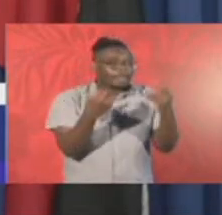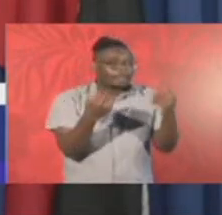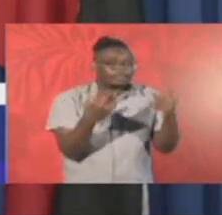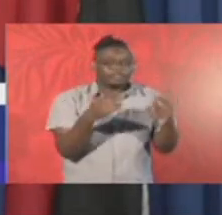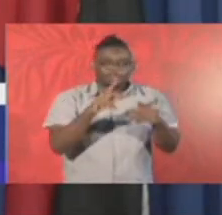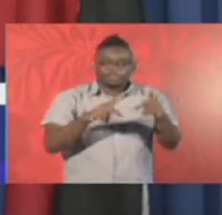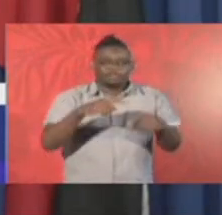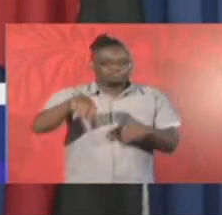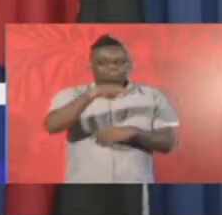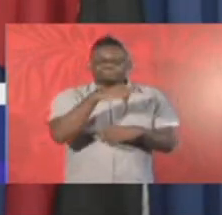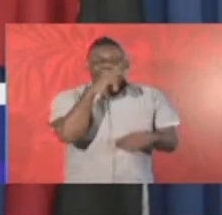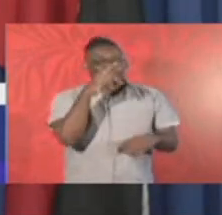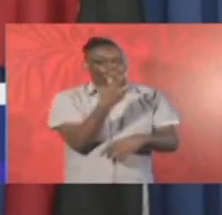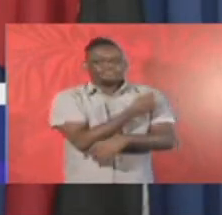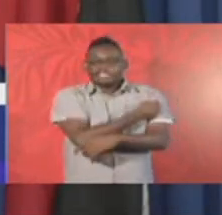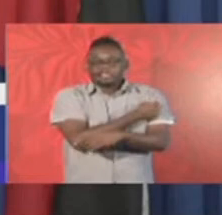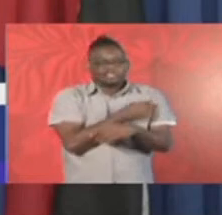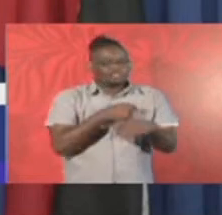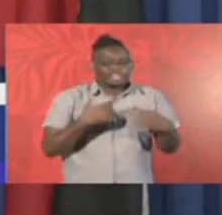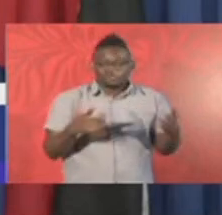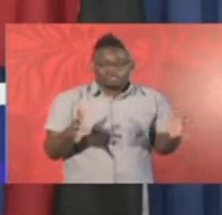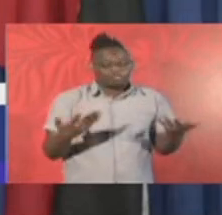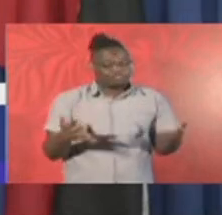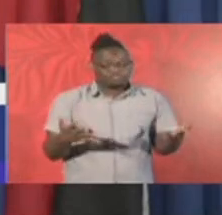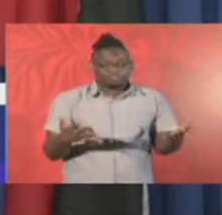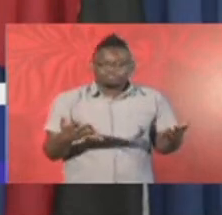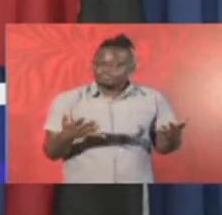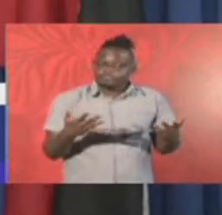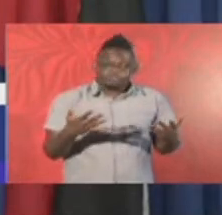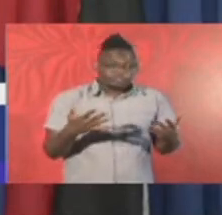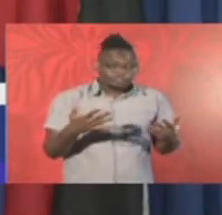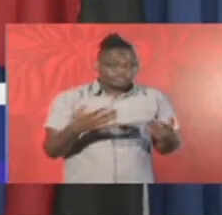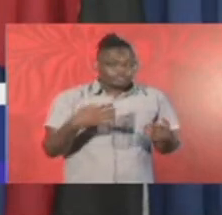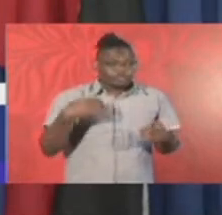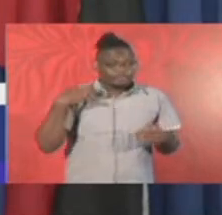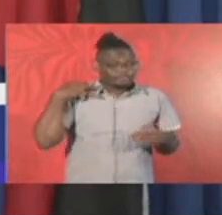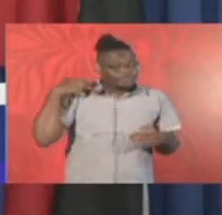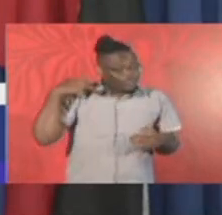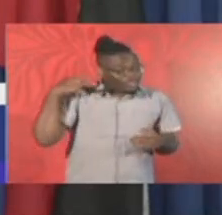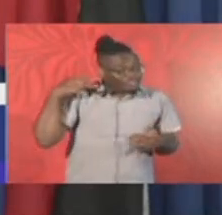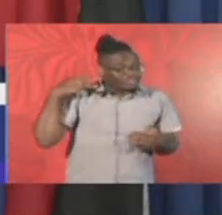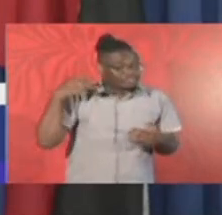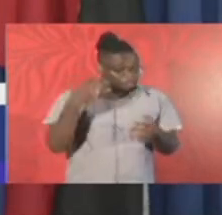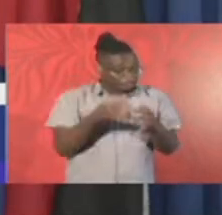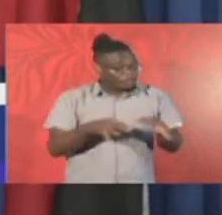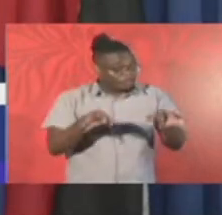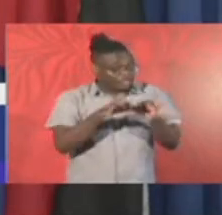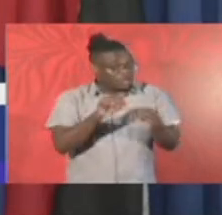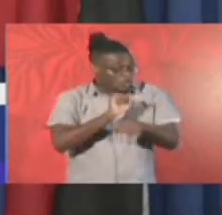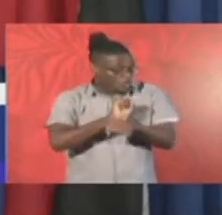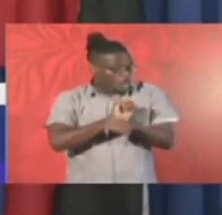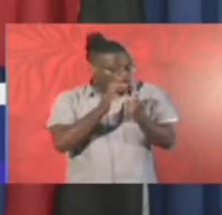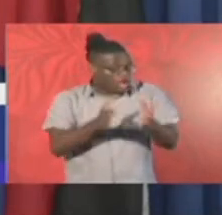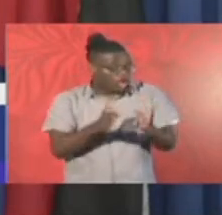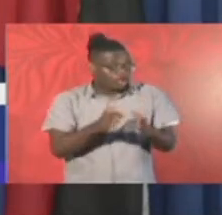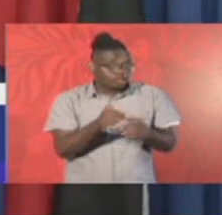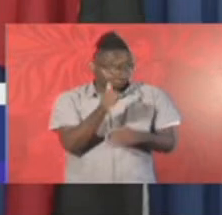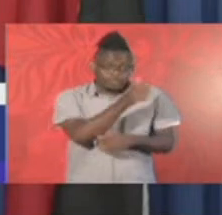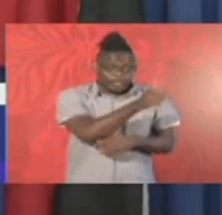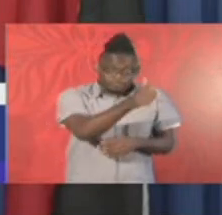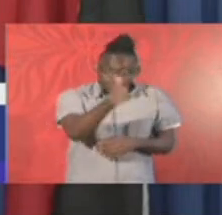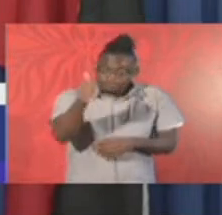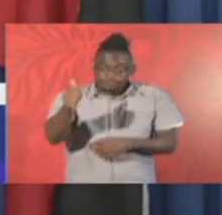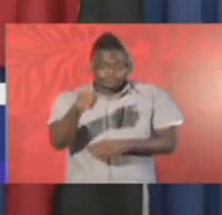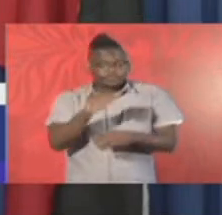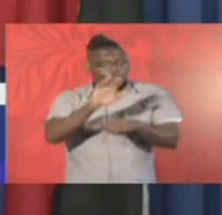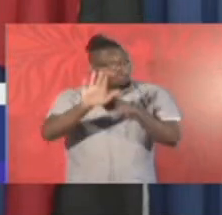essential people to vaccinate themselves for their own protection. We are encouraging them so to do. The minister